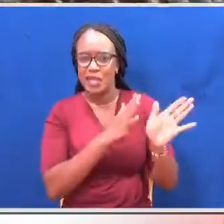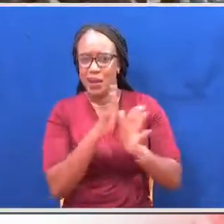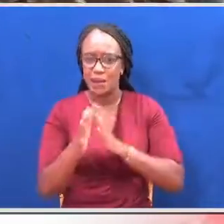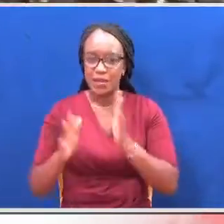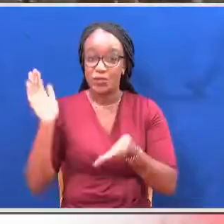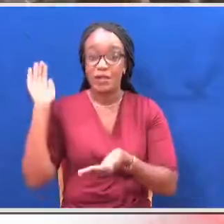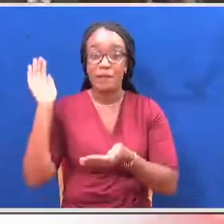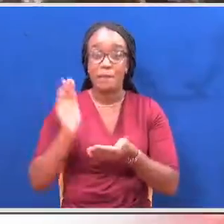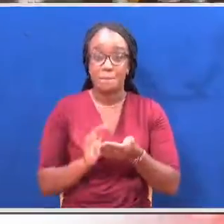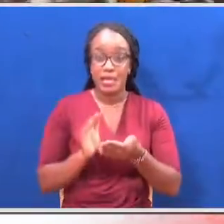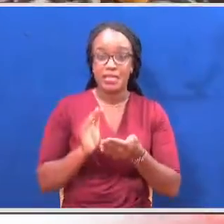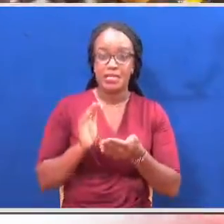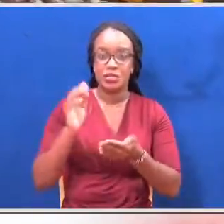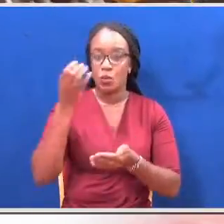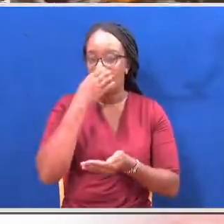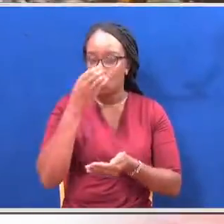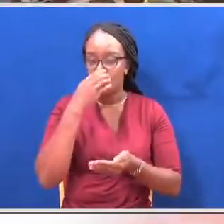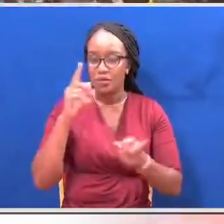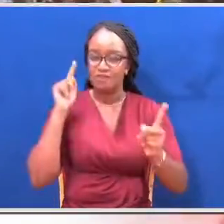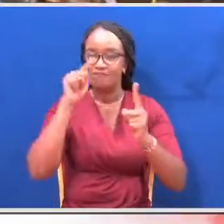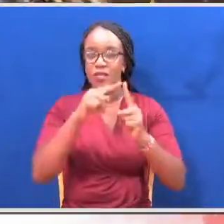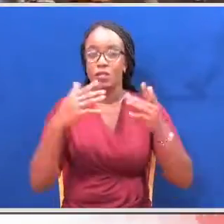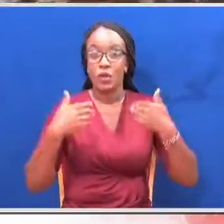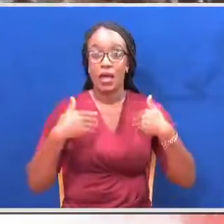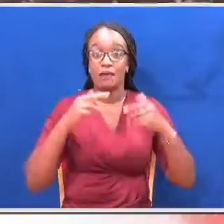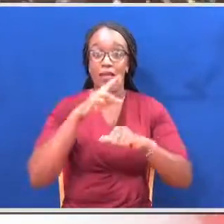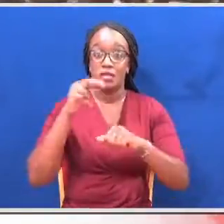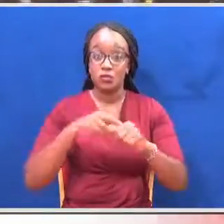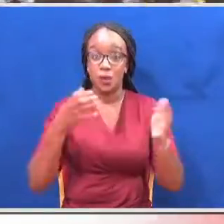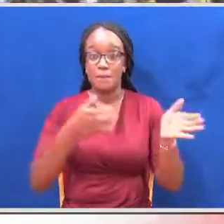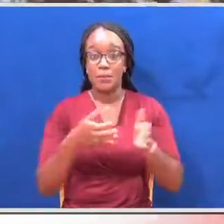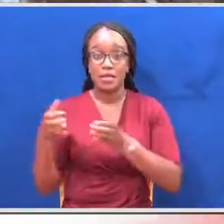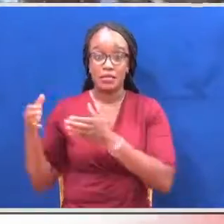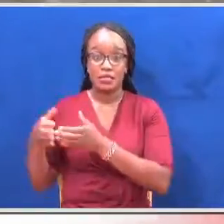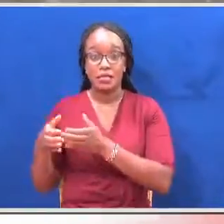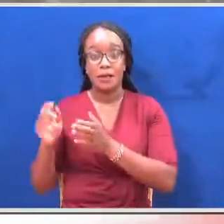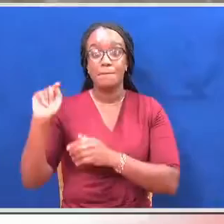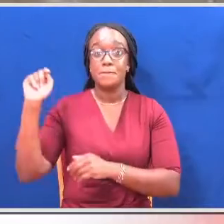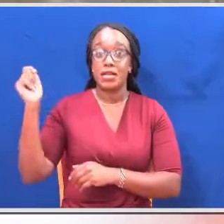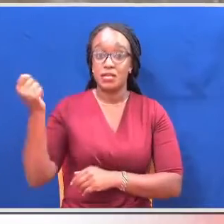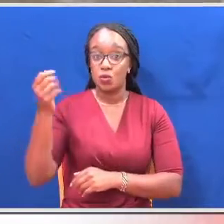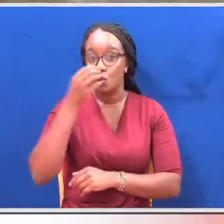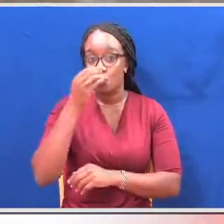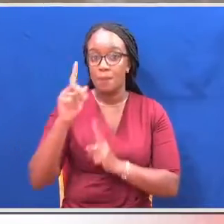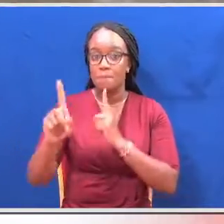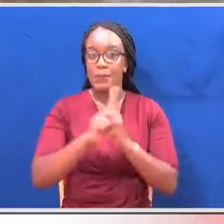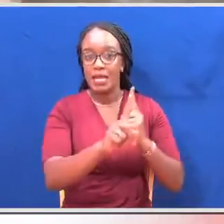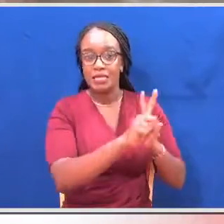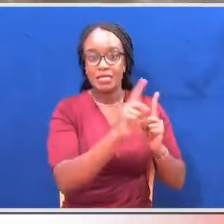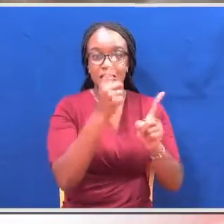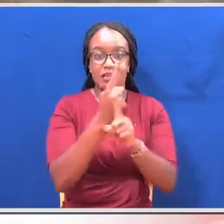limit Ruto's ambitions to have a national party. President Kenyatta met coastal governors Ali Hassan Joho of